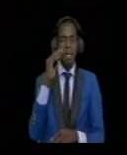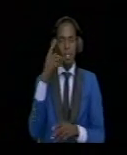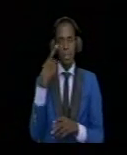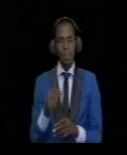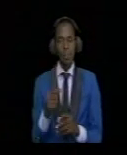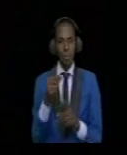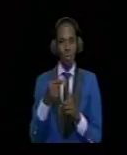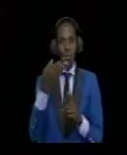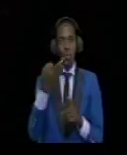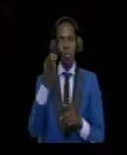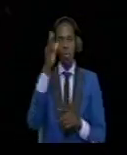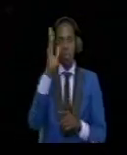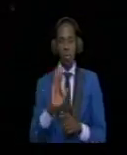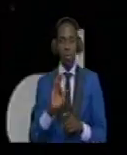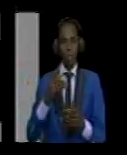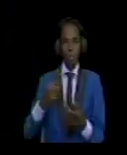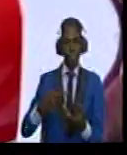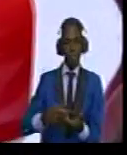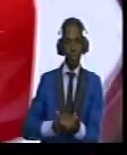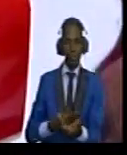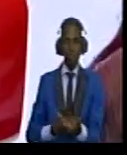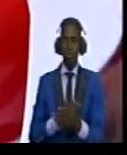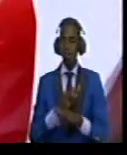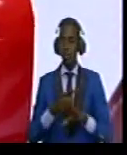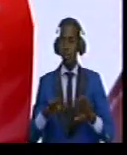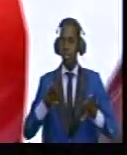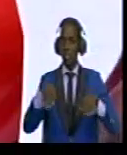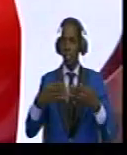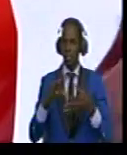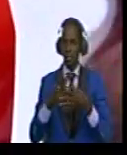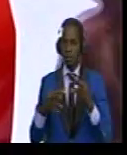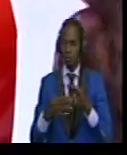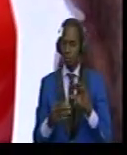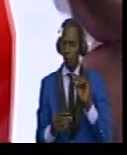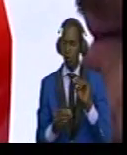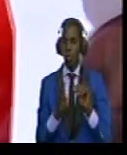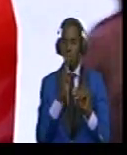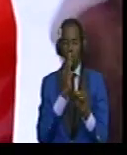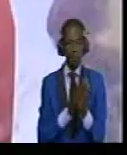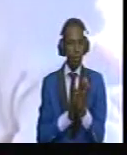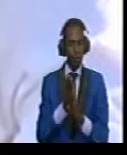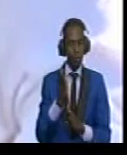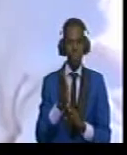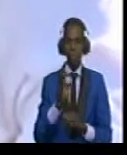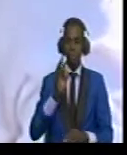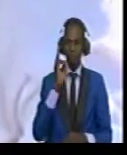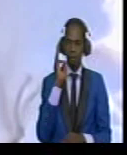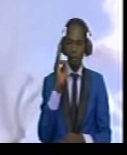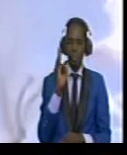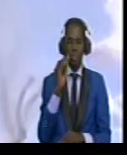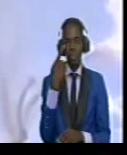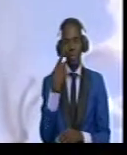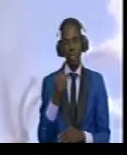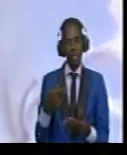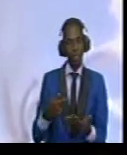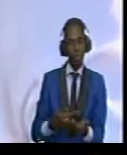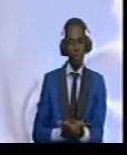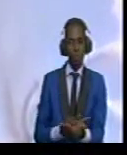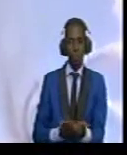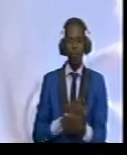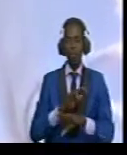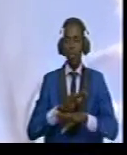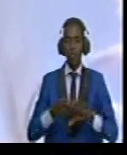every creature. It says, don't tell stories, preach the gospel. Don't talk about yourself, preach the gospel.